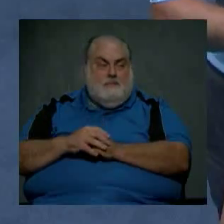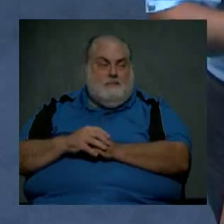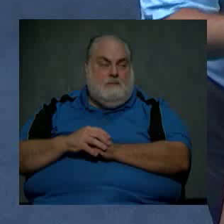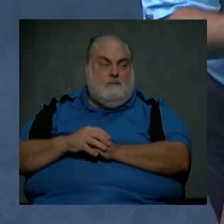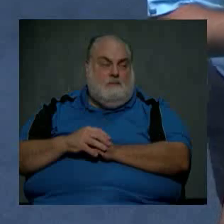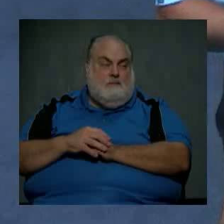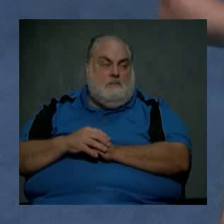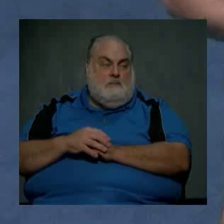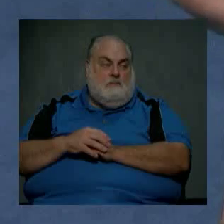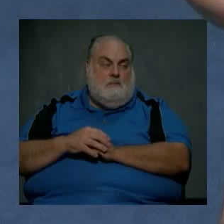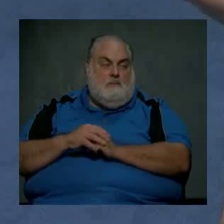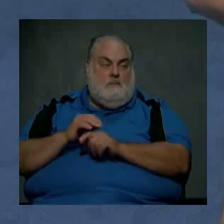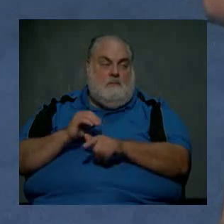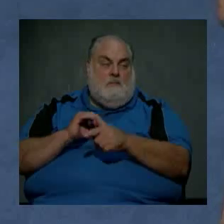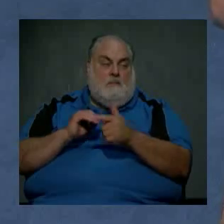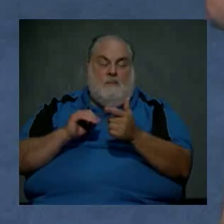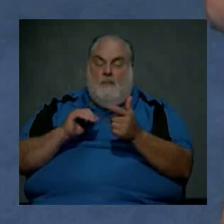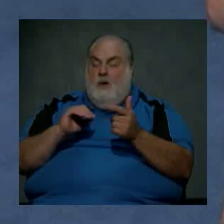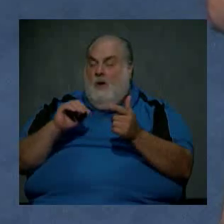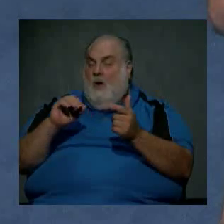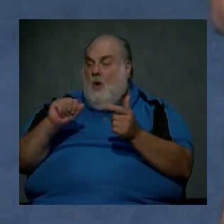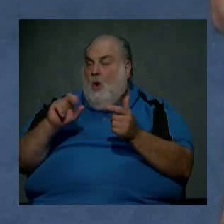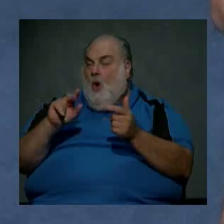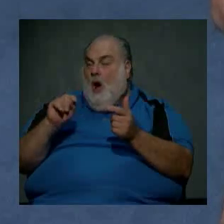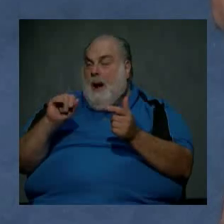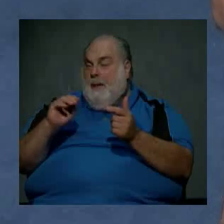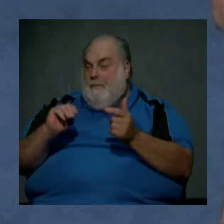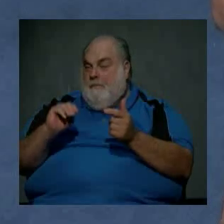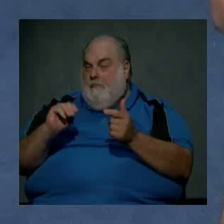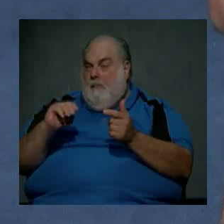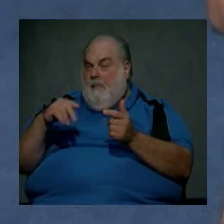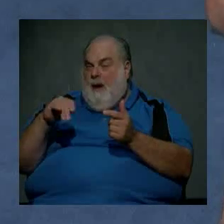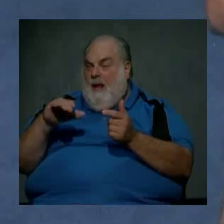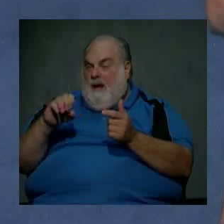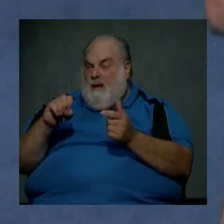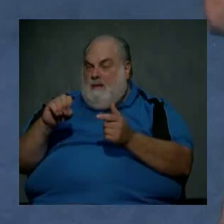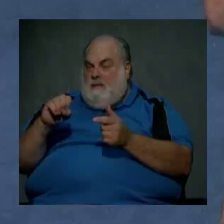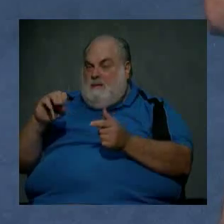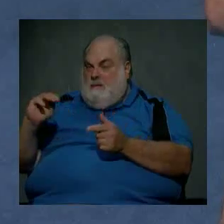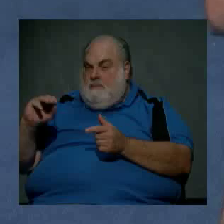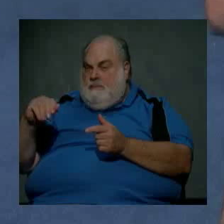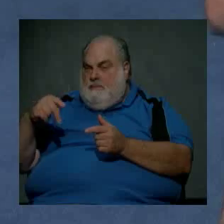And what we found with the autumn blaze maple is it's just not a suitable tree for the urban environment.